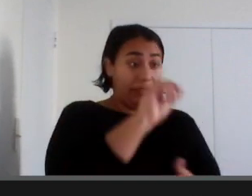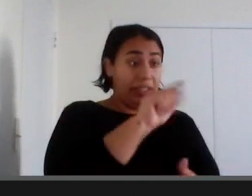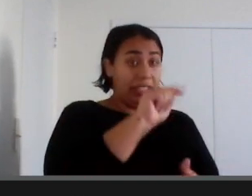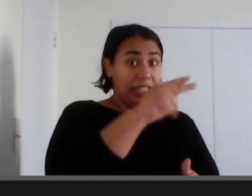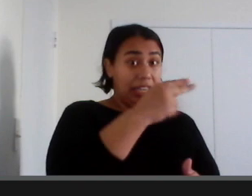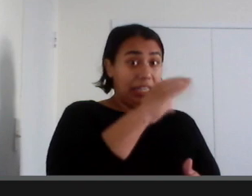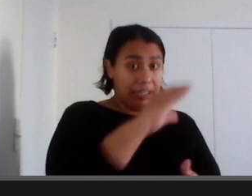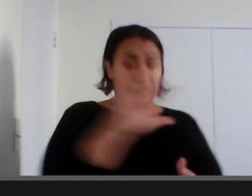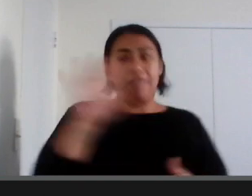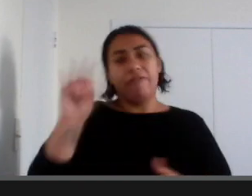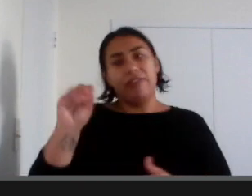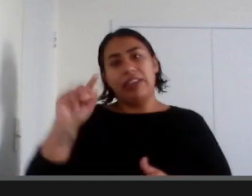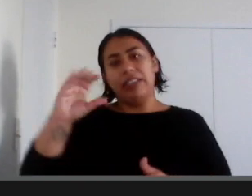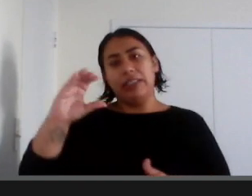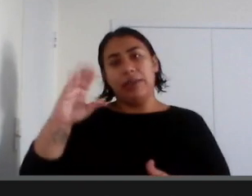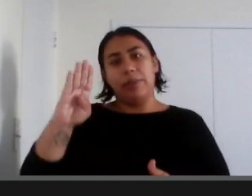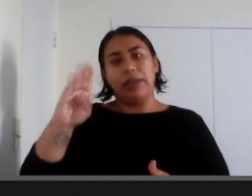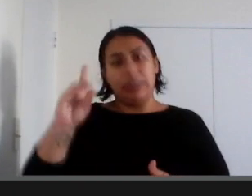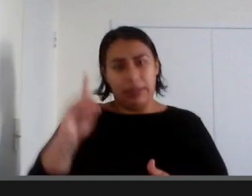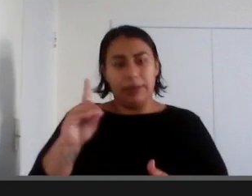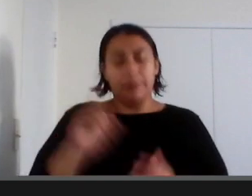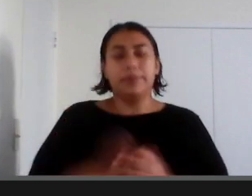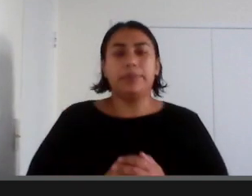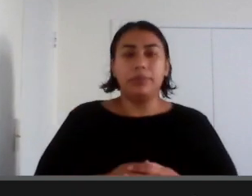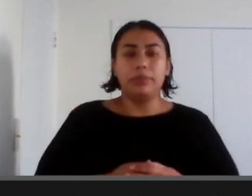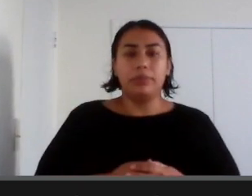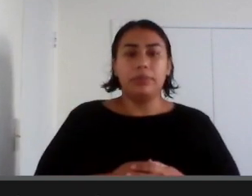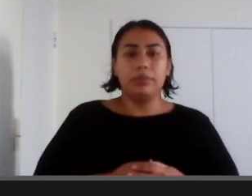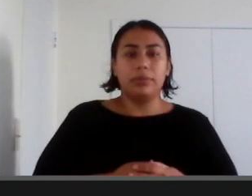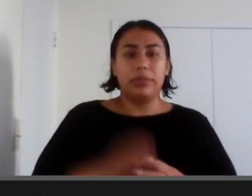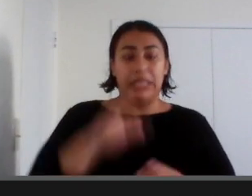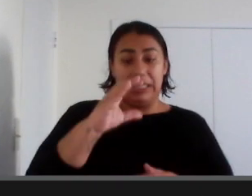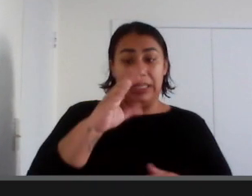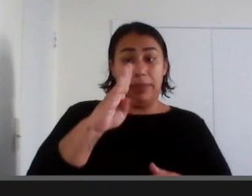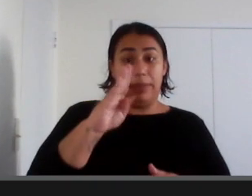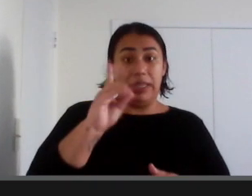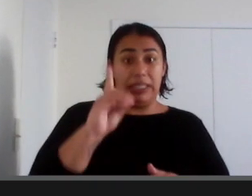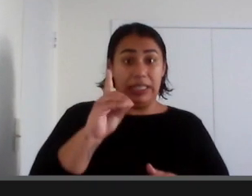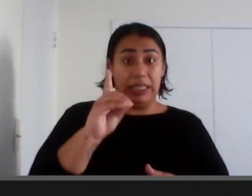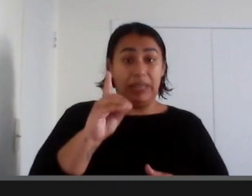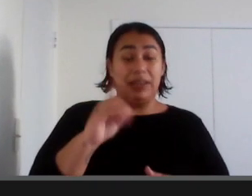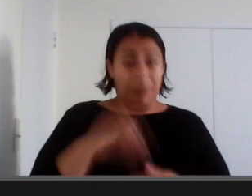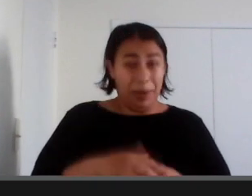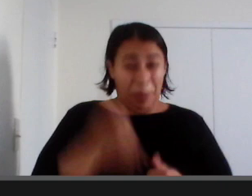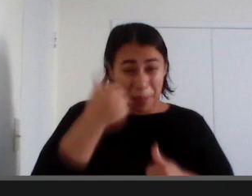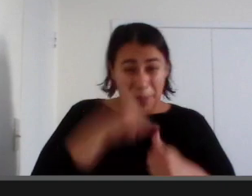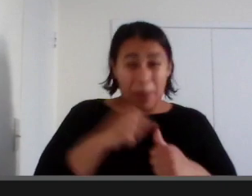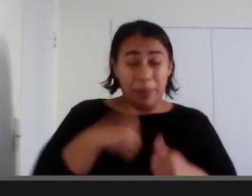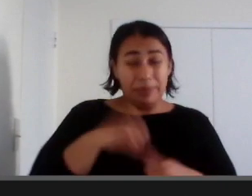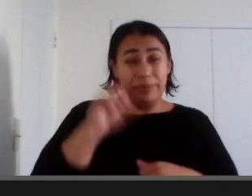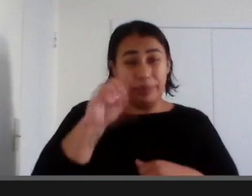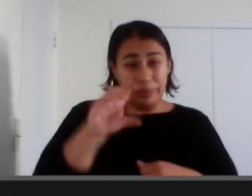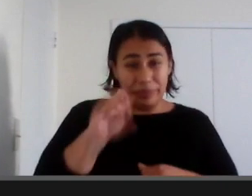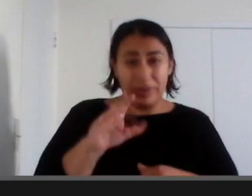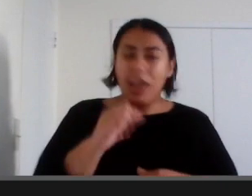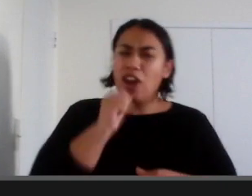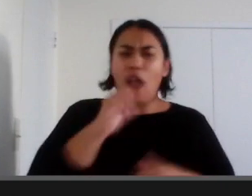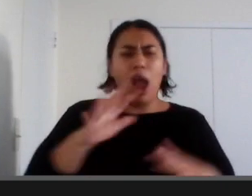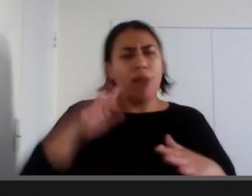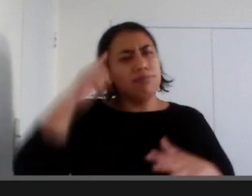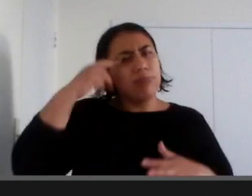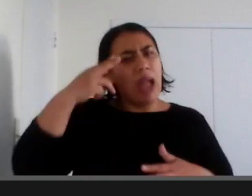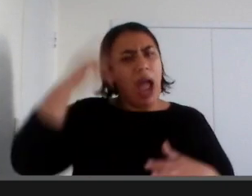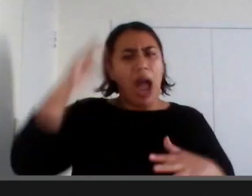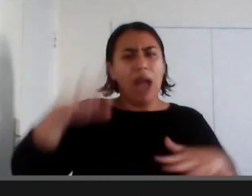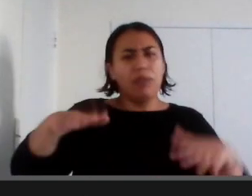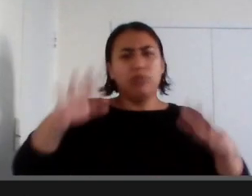negative effects. So while THC is known to assist with sleep, little is known about CBD's effects.